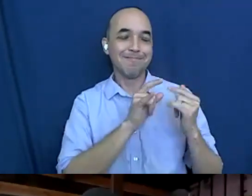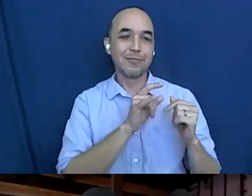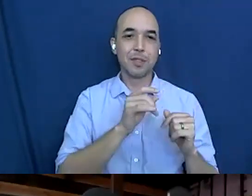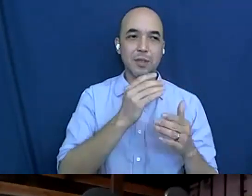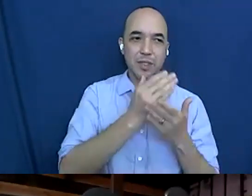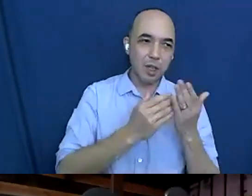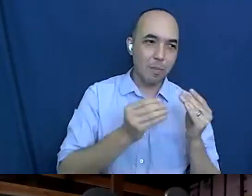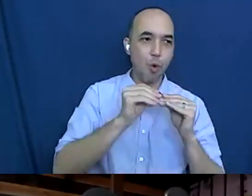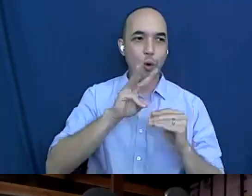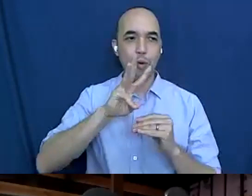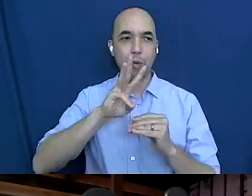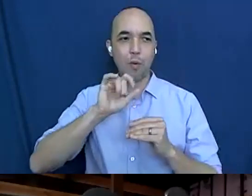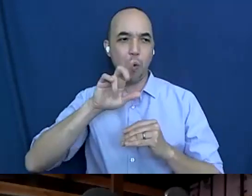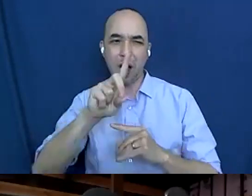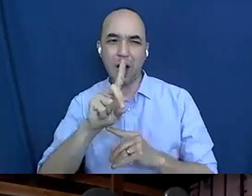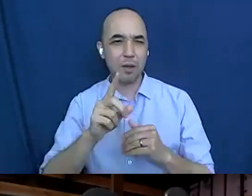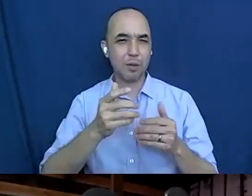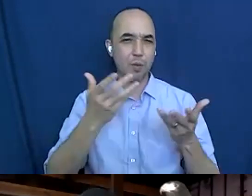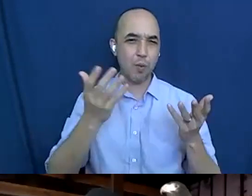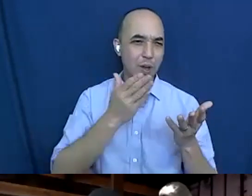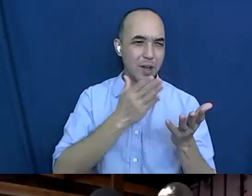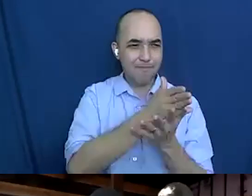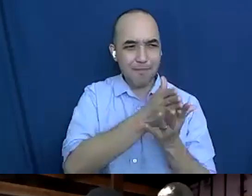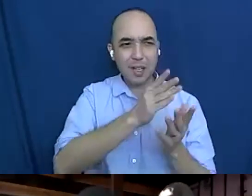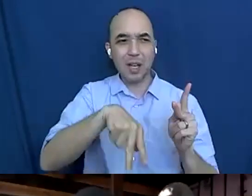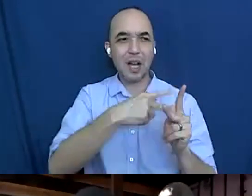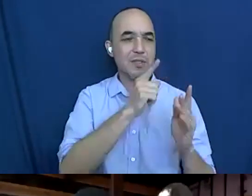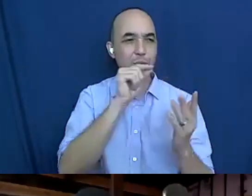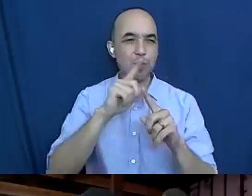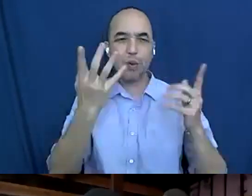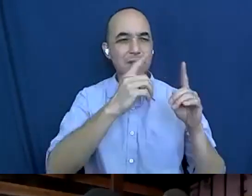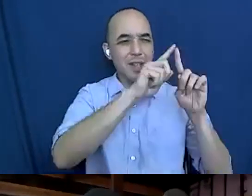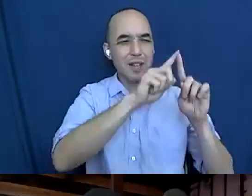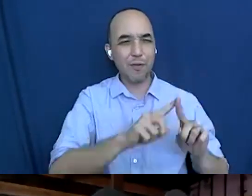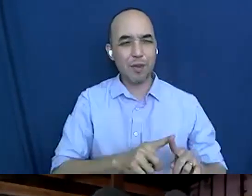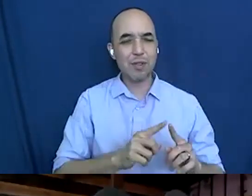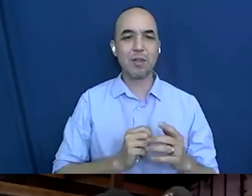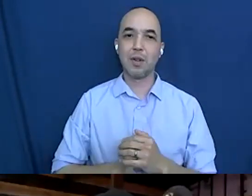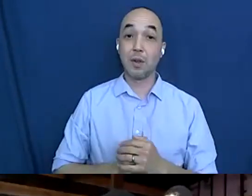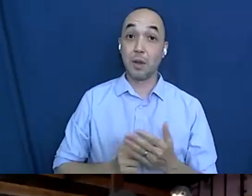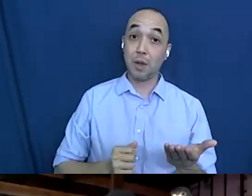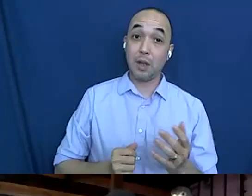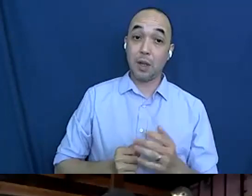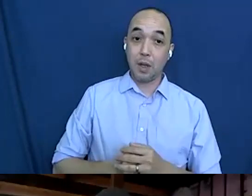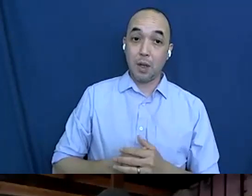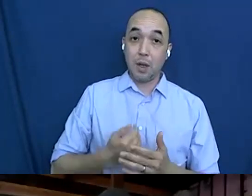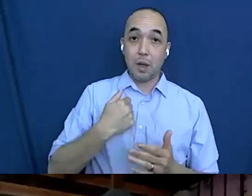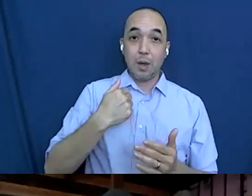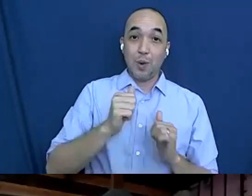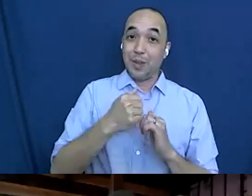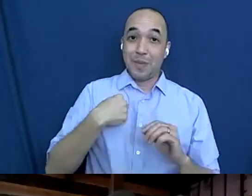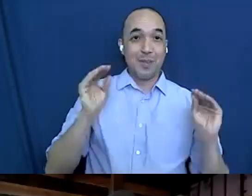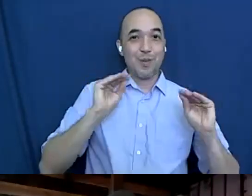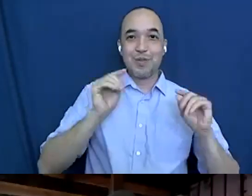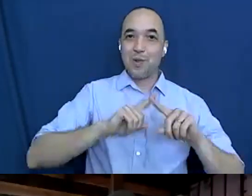Like, what species difference do you notice? Well, technically, with me, it's not a difference. If